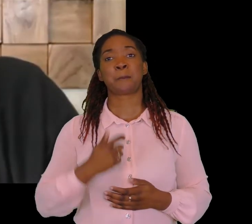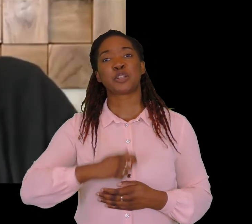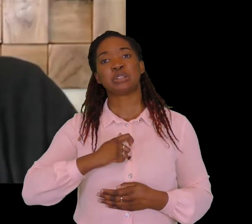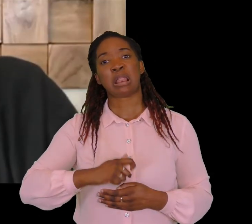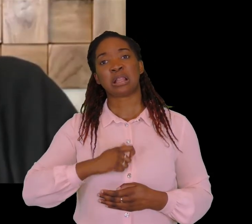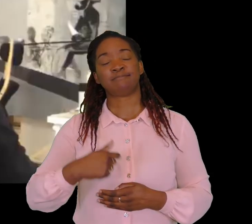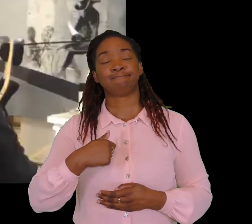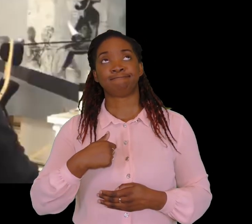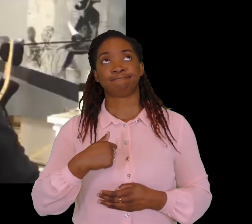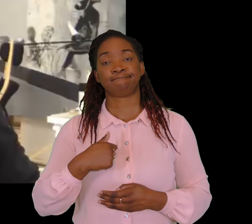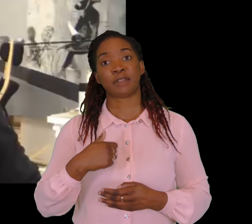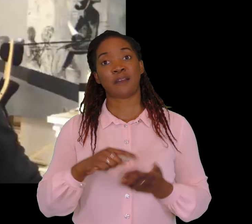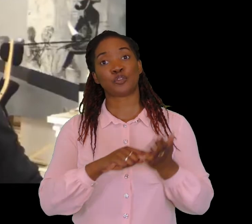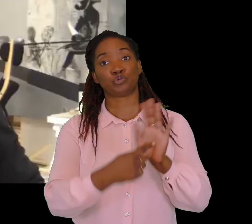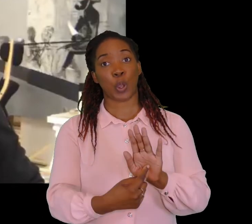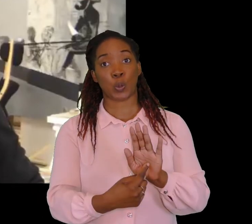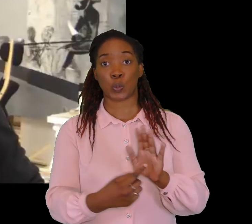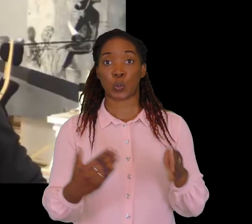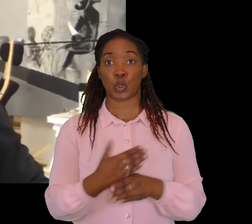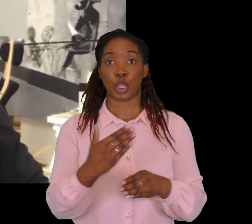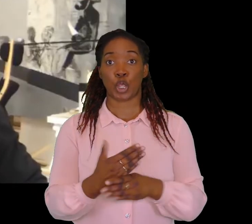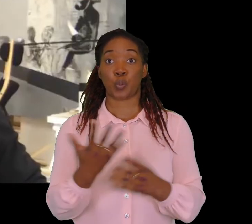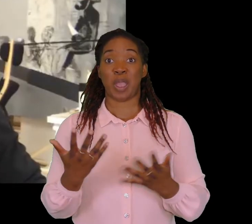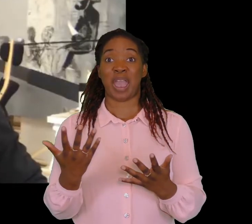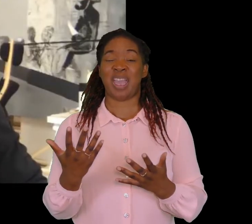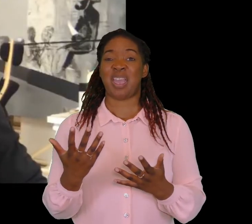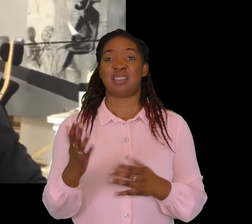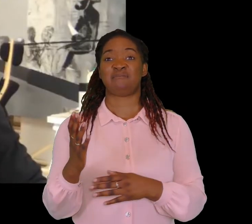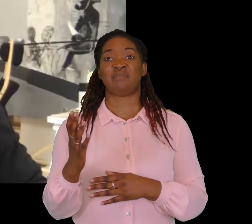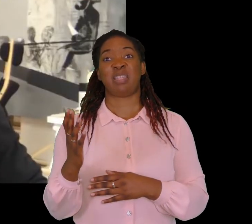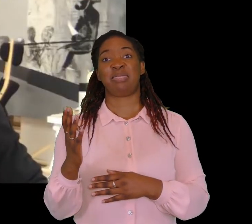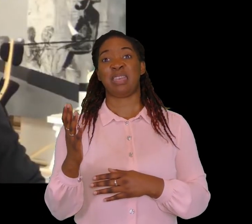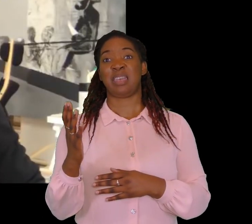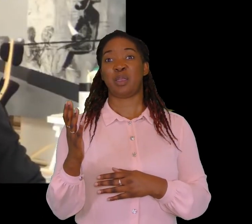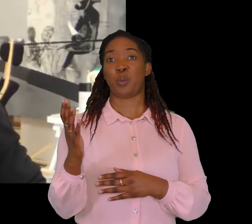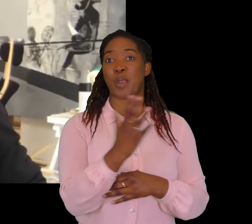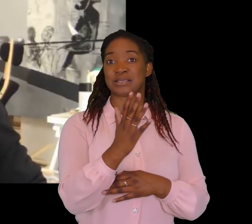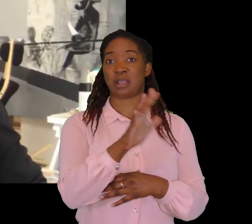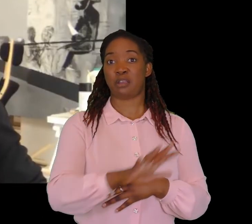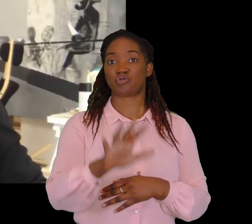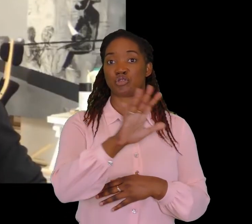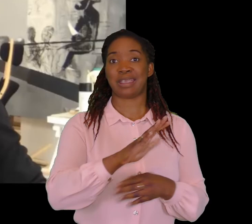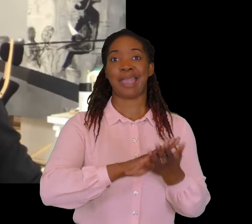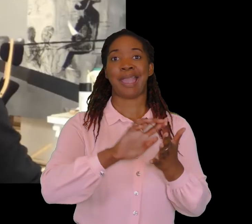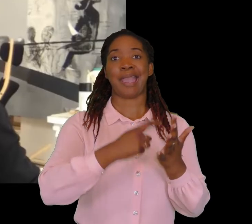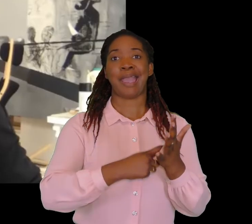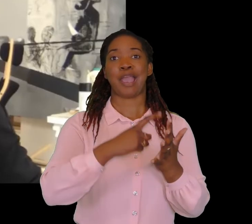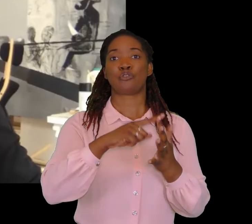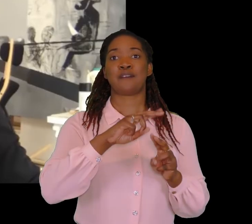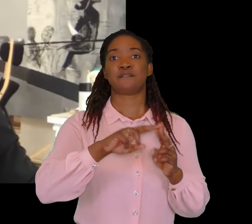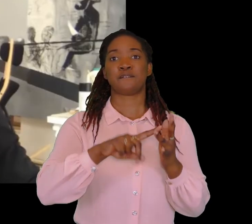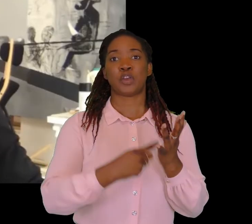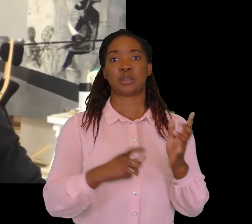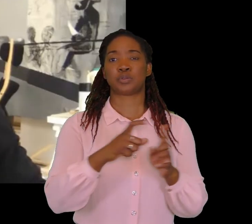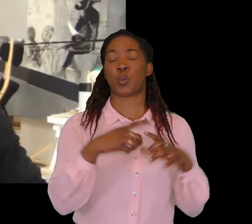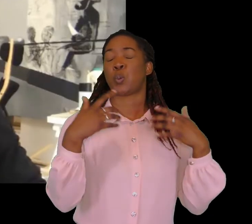Personally, I have shown my work in the West Country, in Hereford, and it was a phenomenal